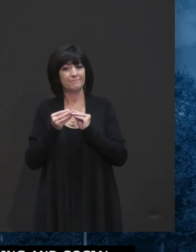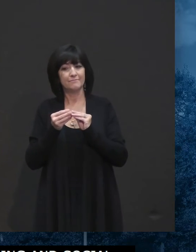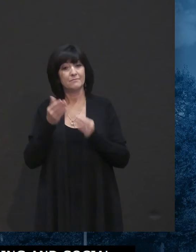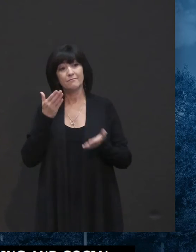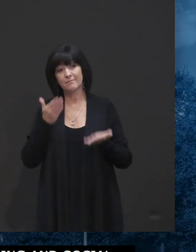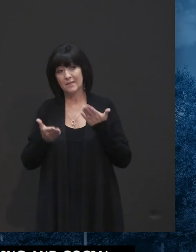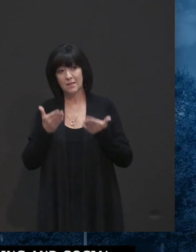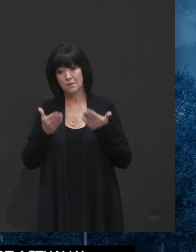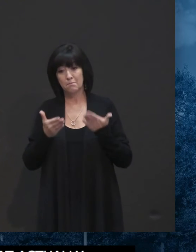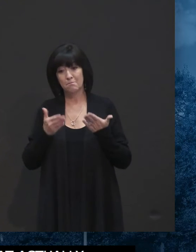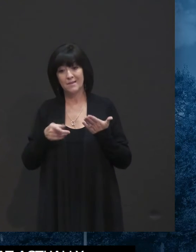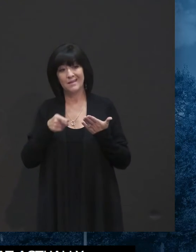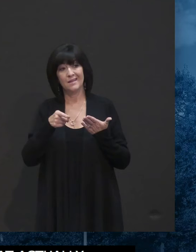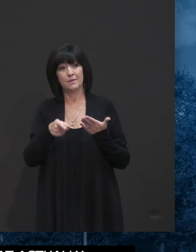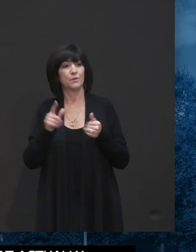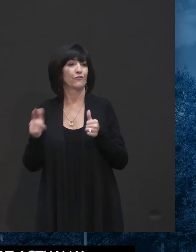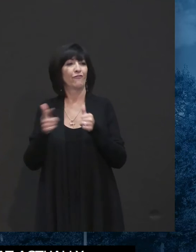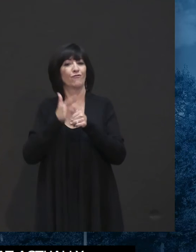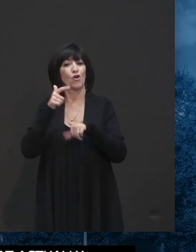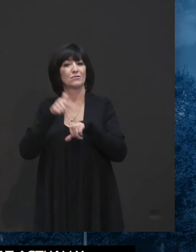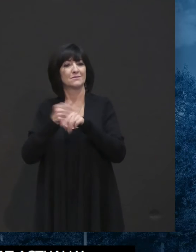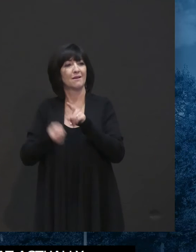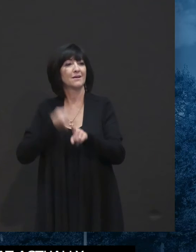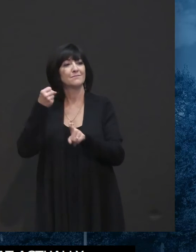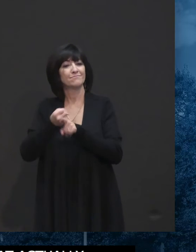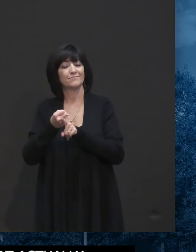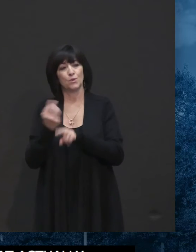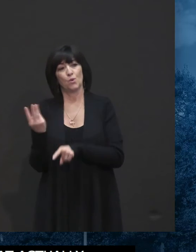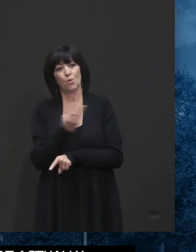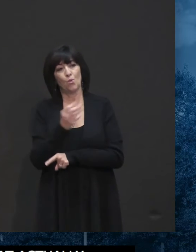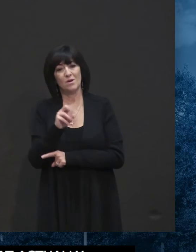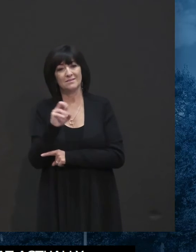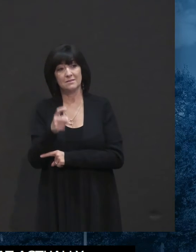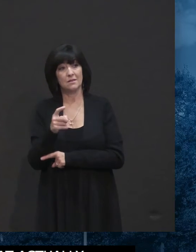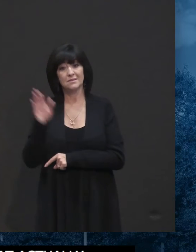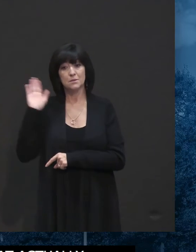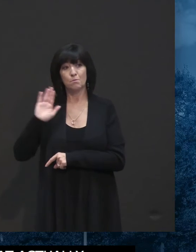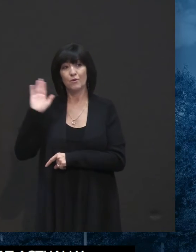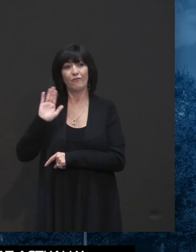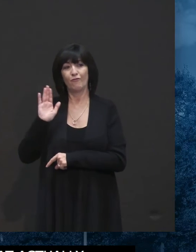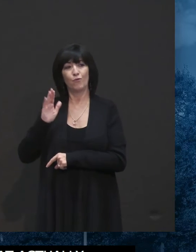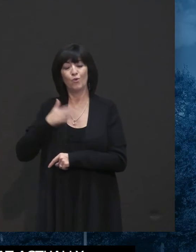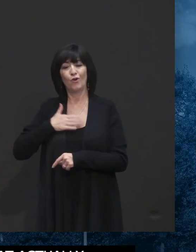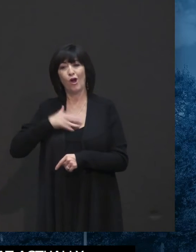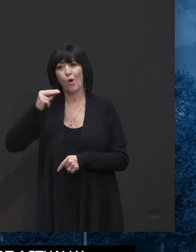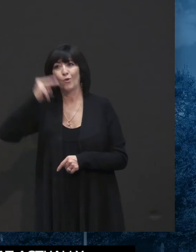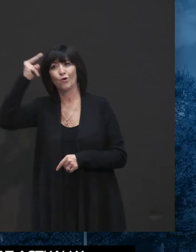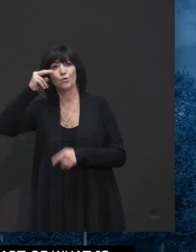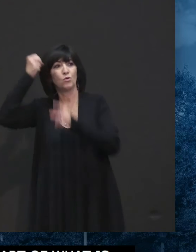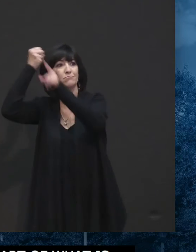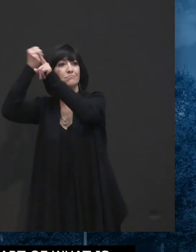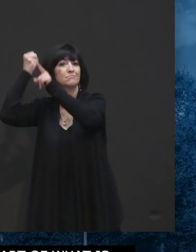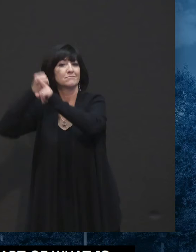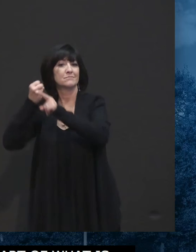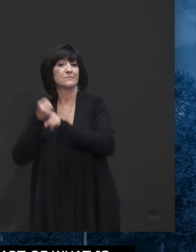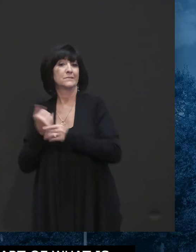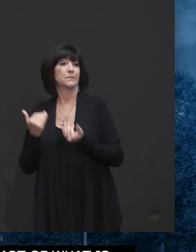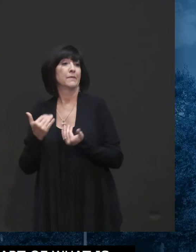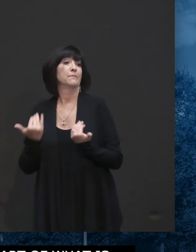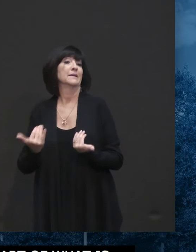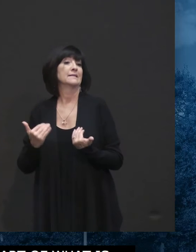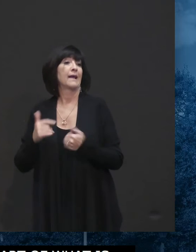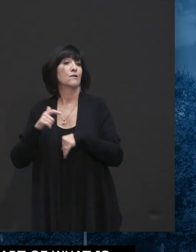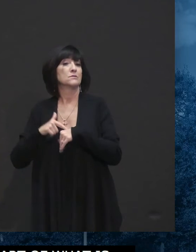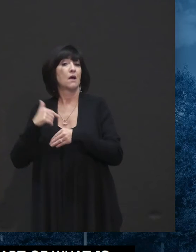be really kind of getting their first wave in Western Sussex, which is a possibility. But certainly, we're working